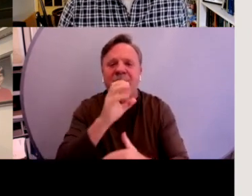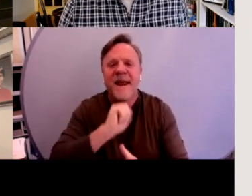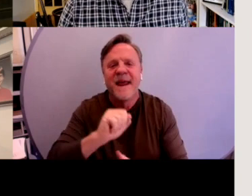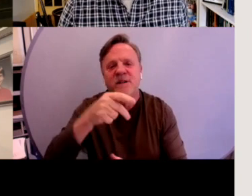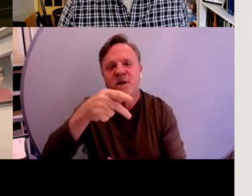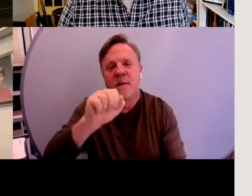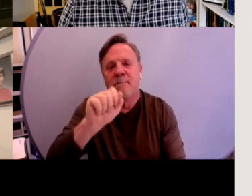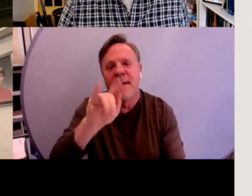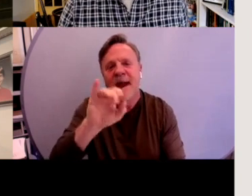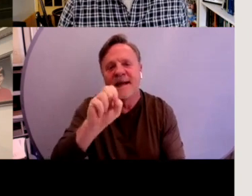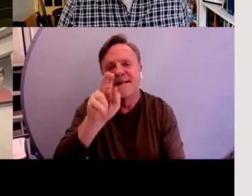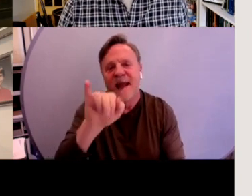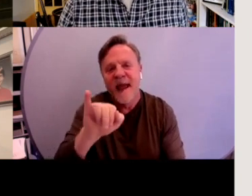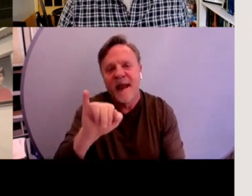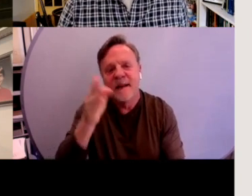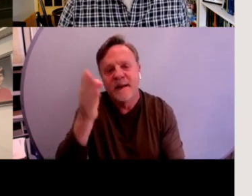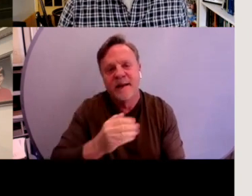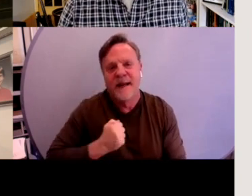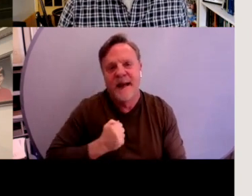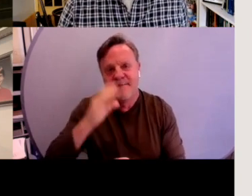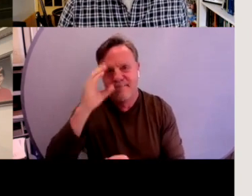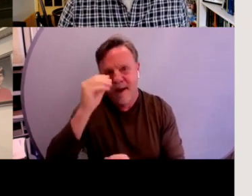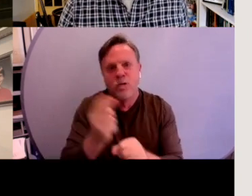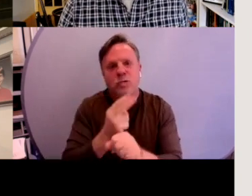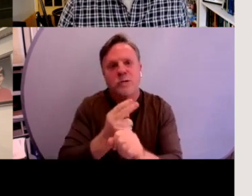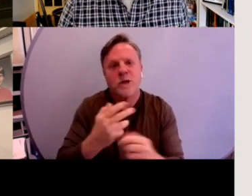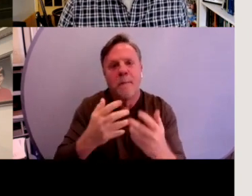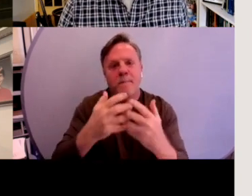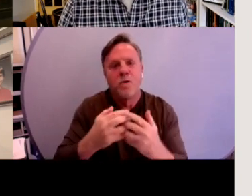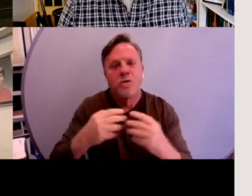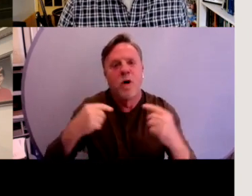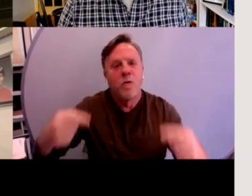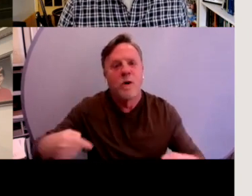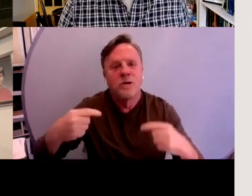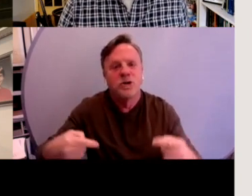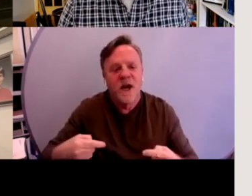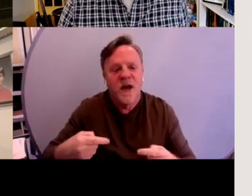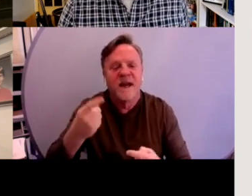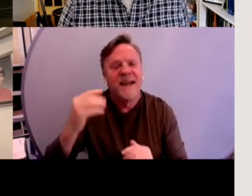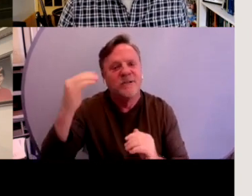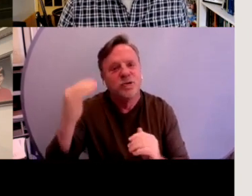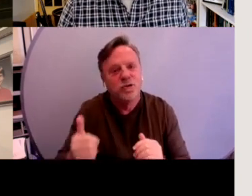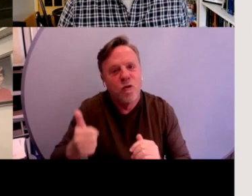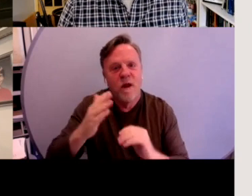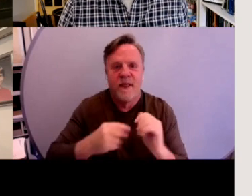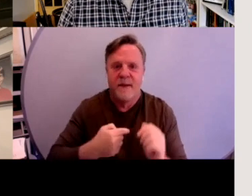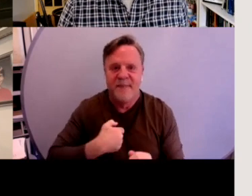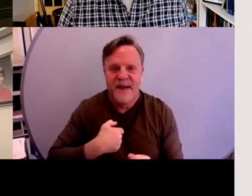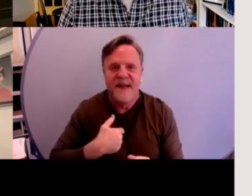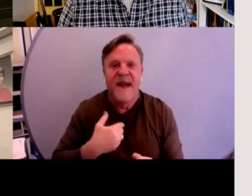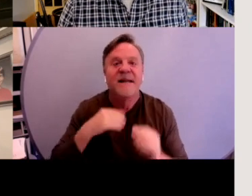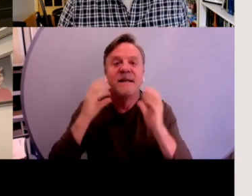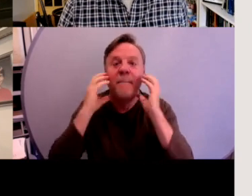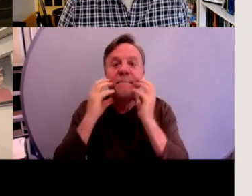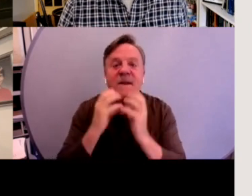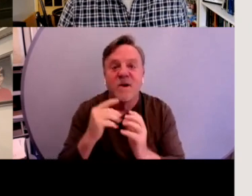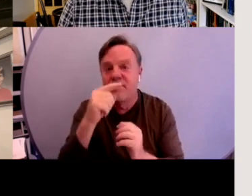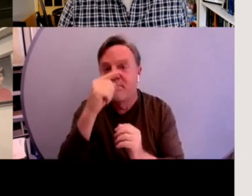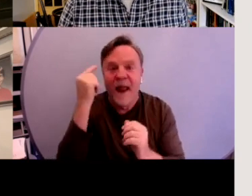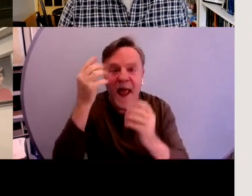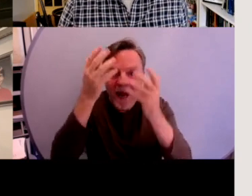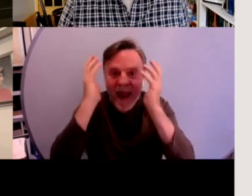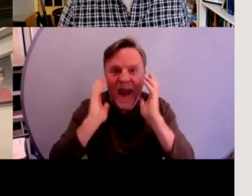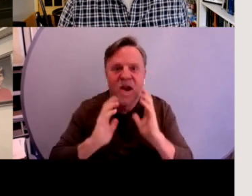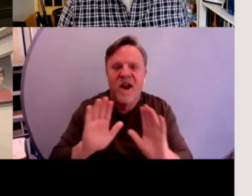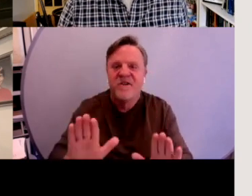Canadian man who uses a motorized wheelchair. In this photo, you can see he's a little shorter than me. He has a beard, he has black hair, and he has a